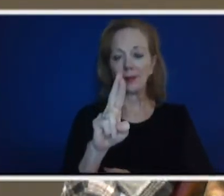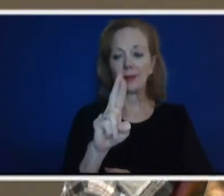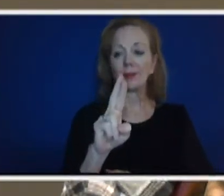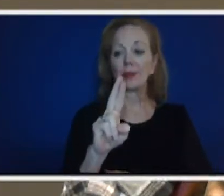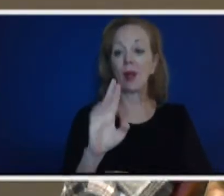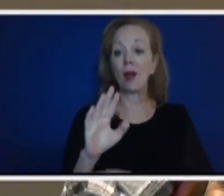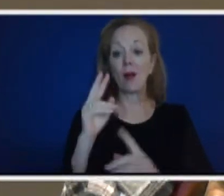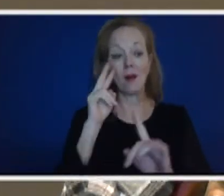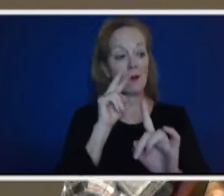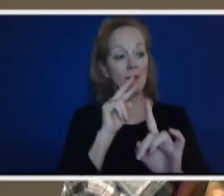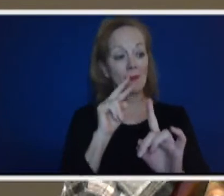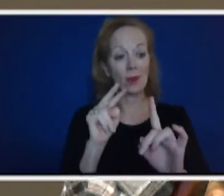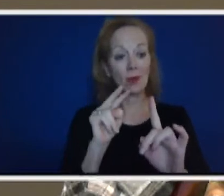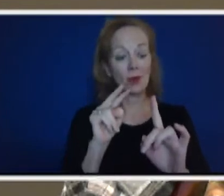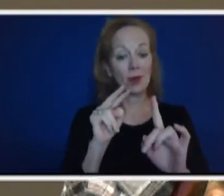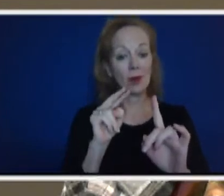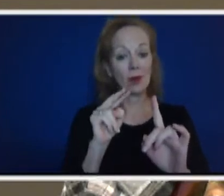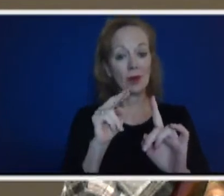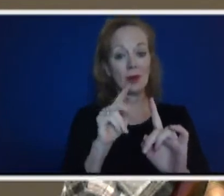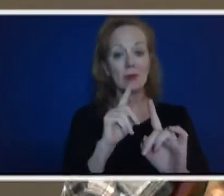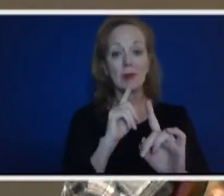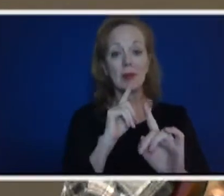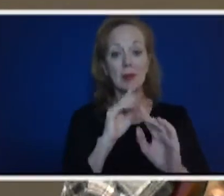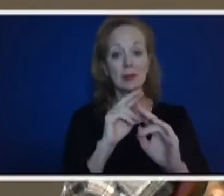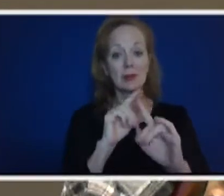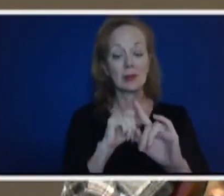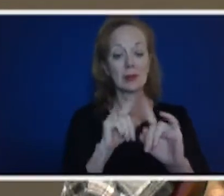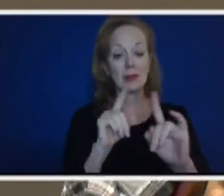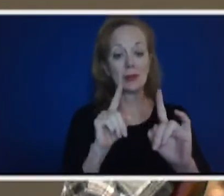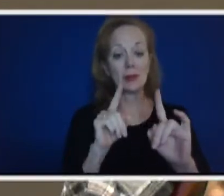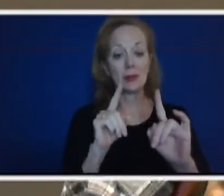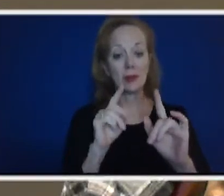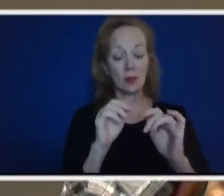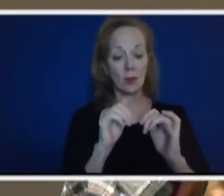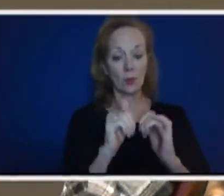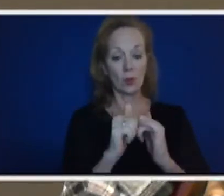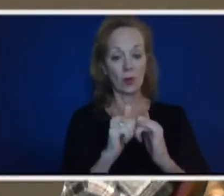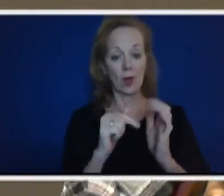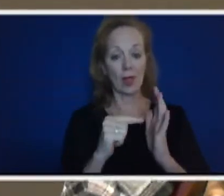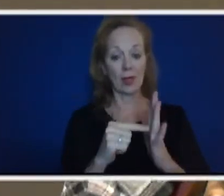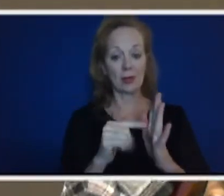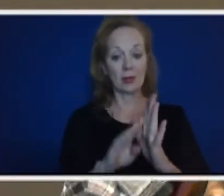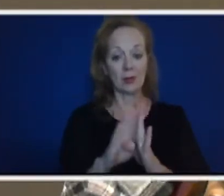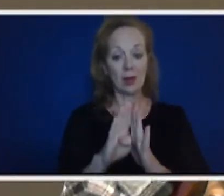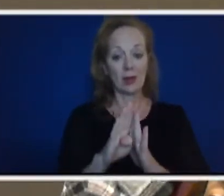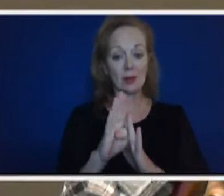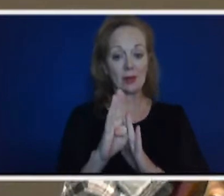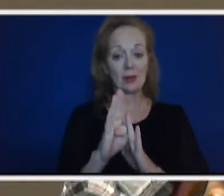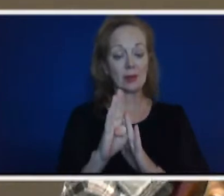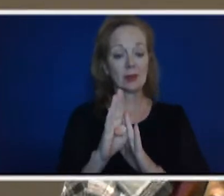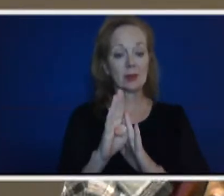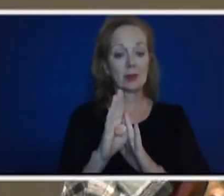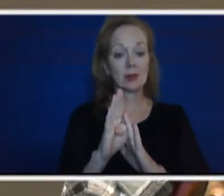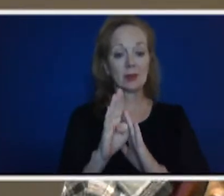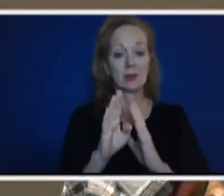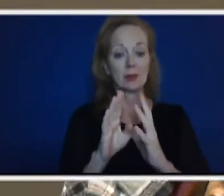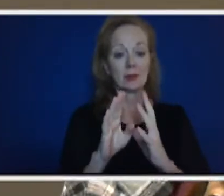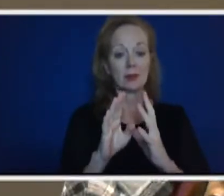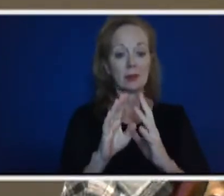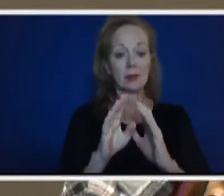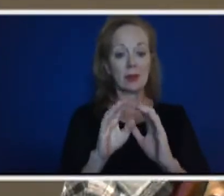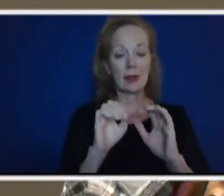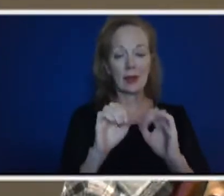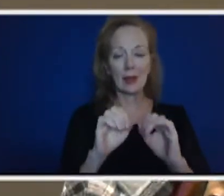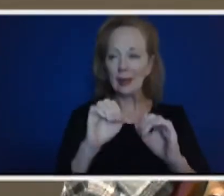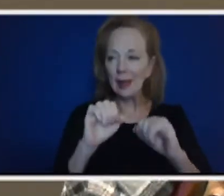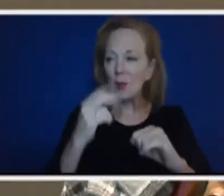would be different with this development. So is there can we see how it